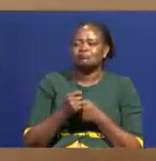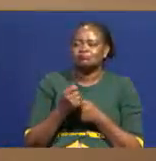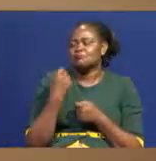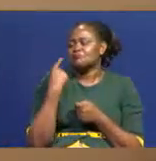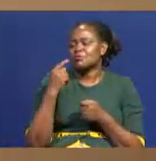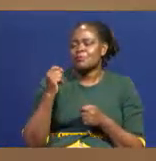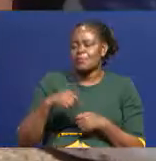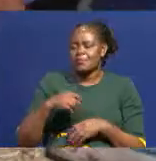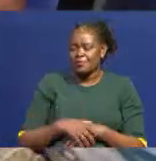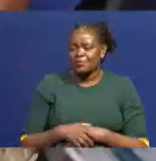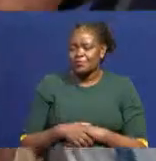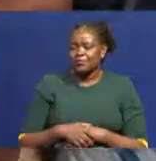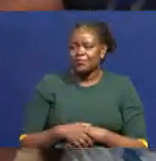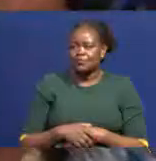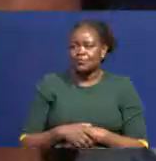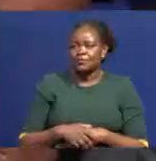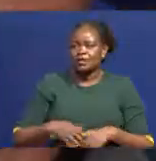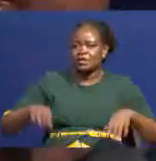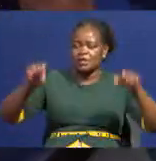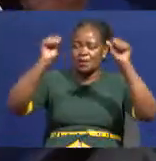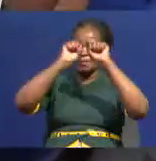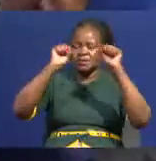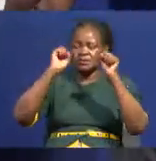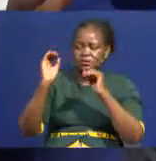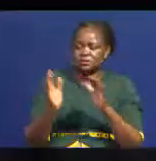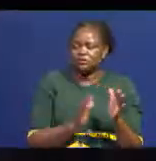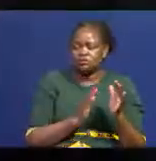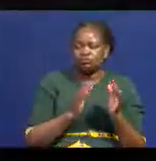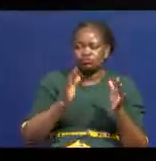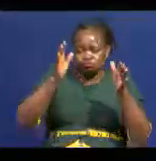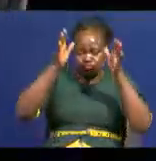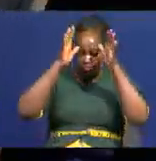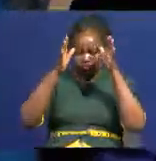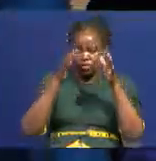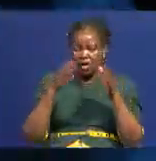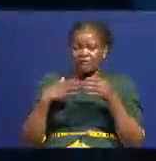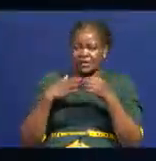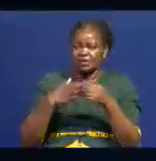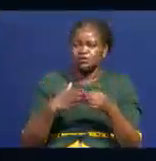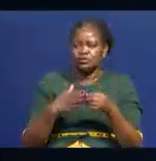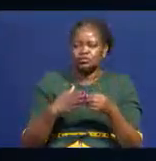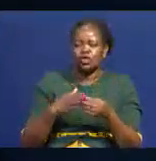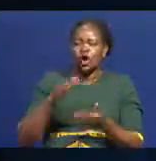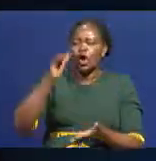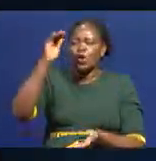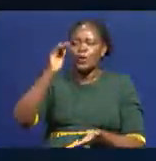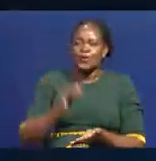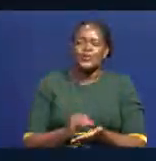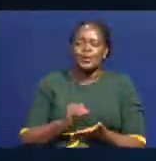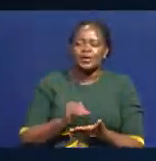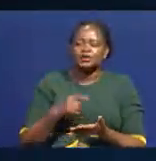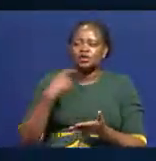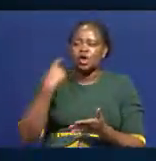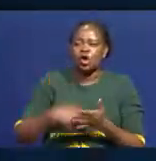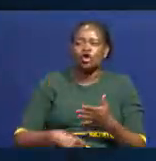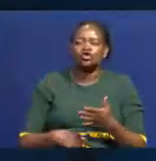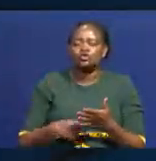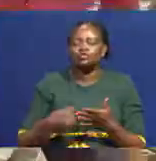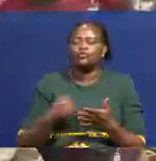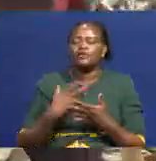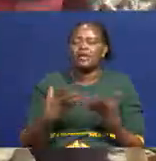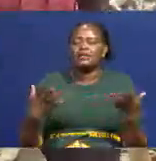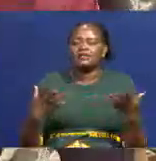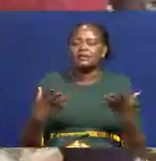months. The president's strategic initiatives have led to significant reductions in the prices of essential